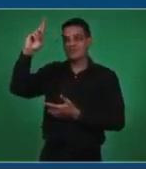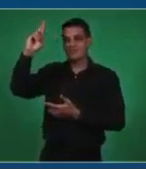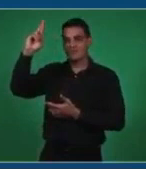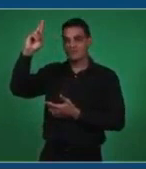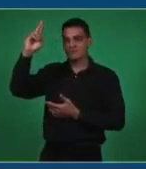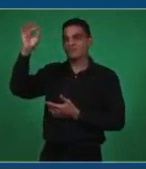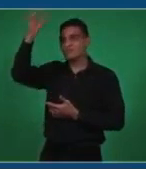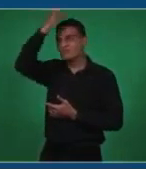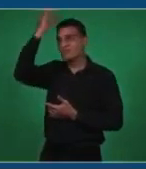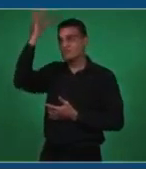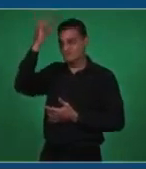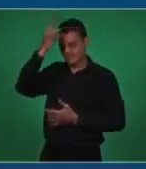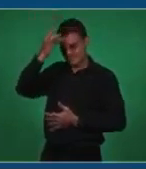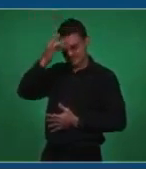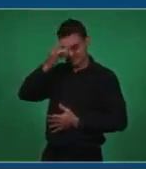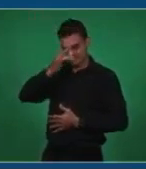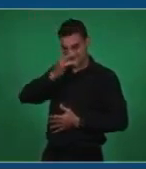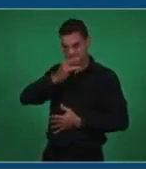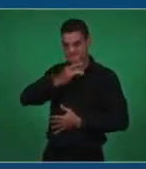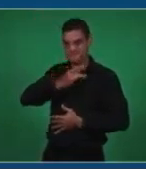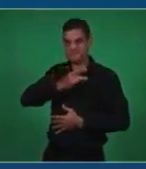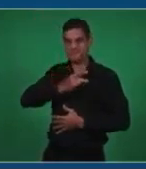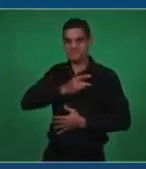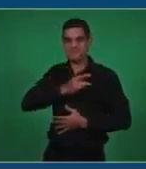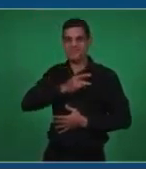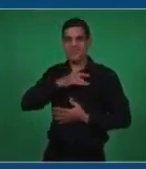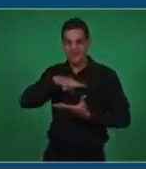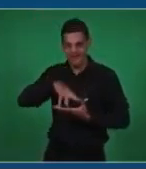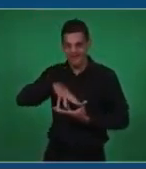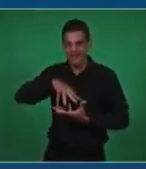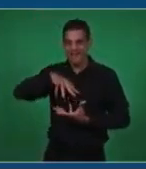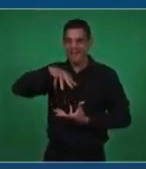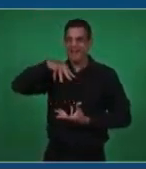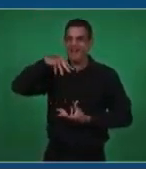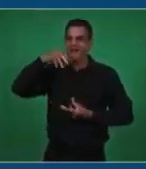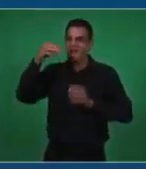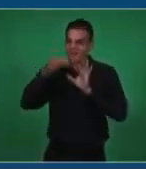I always plead to you, O Jesus,